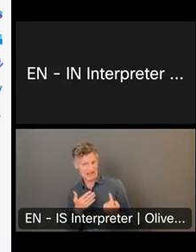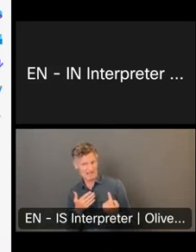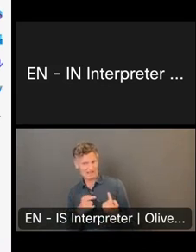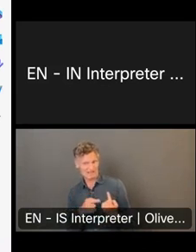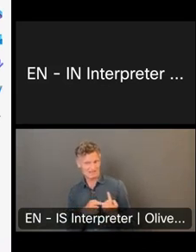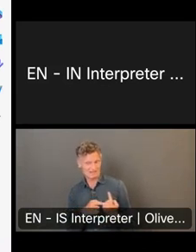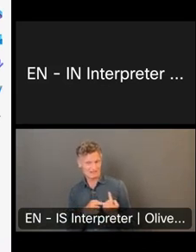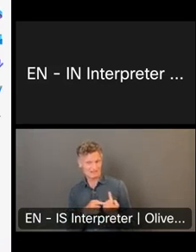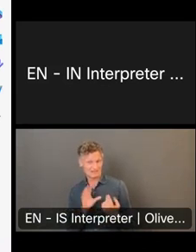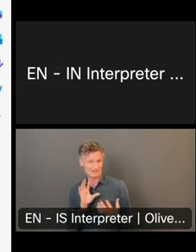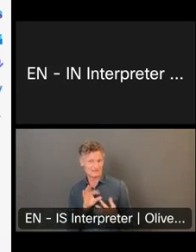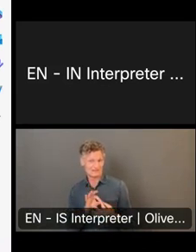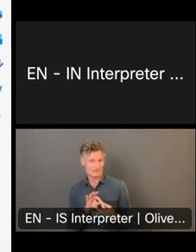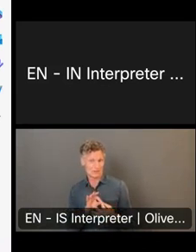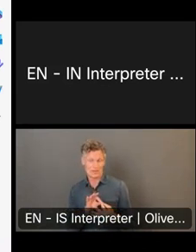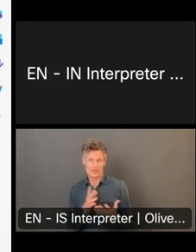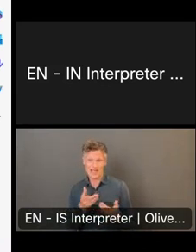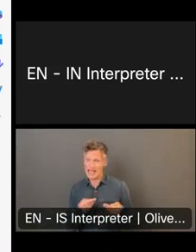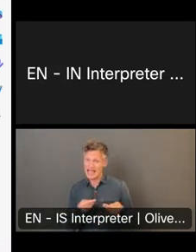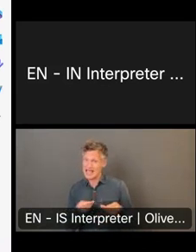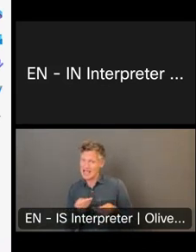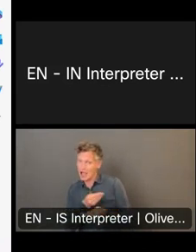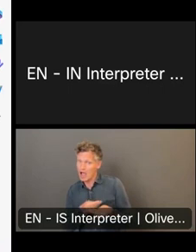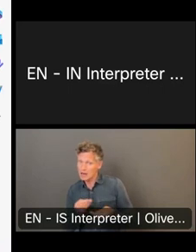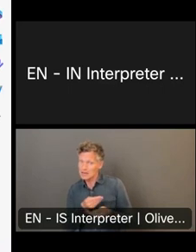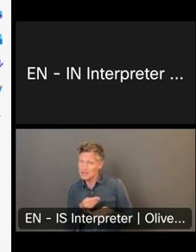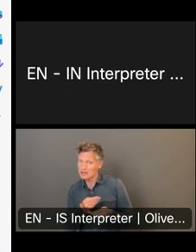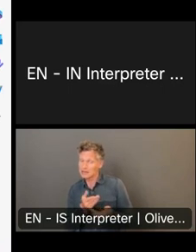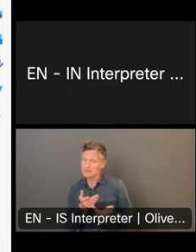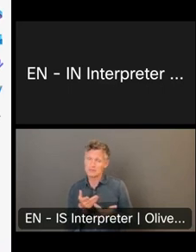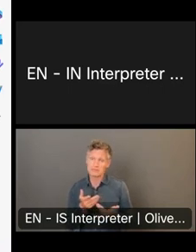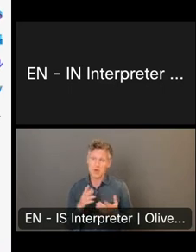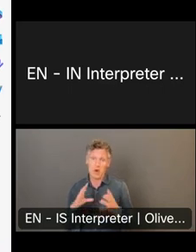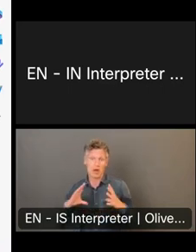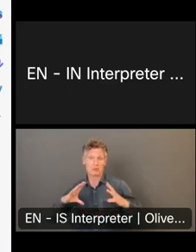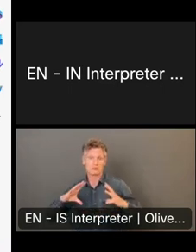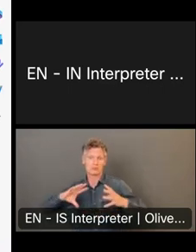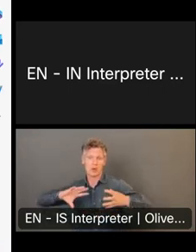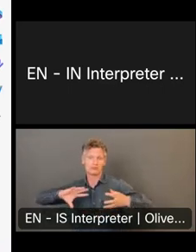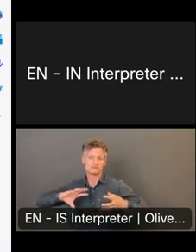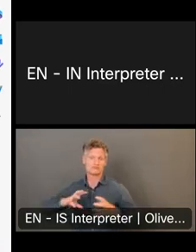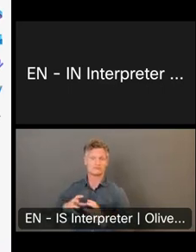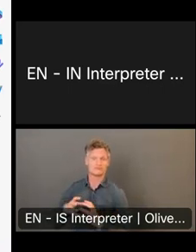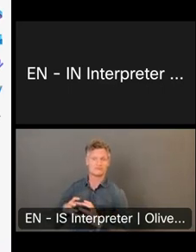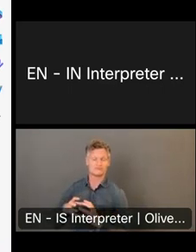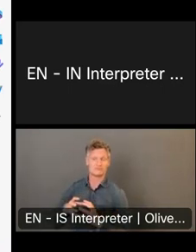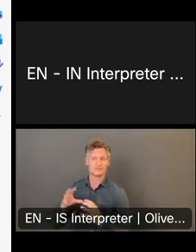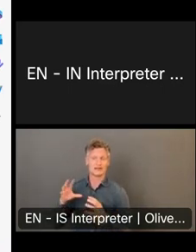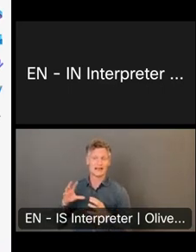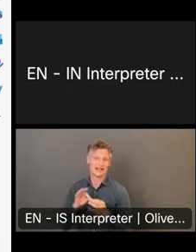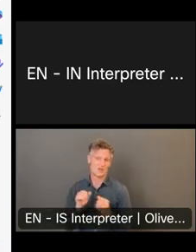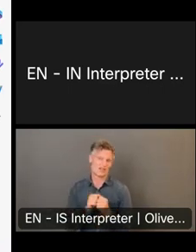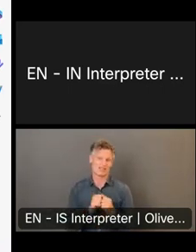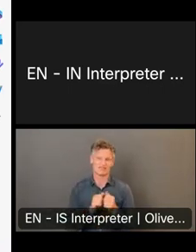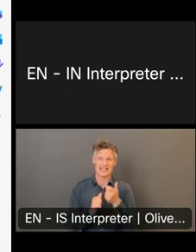obeying laws of economy to a greater extent than you know the language described by English grammarians